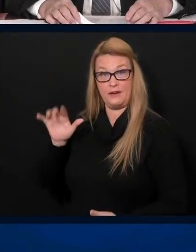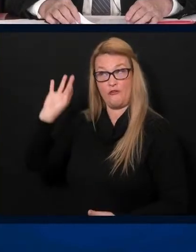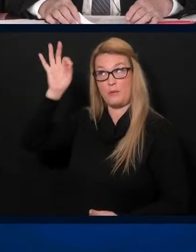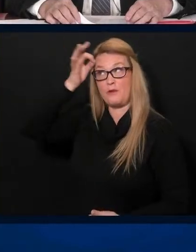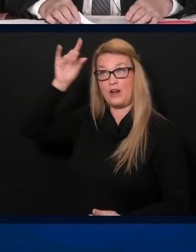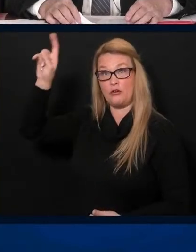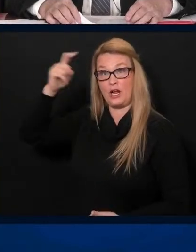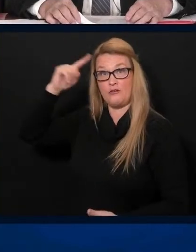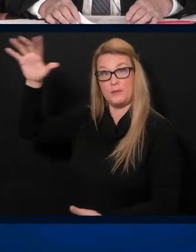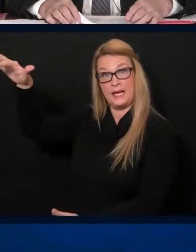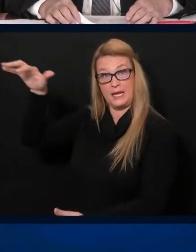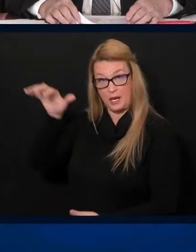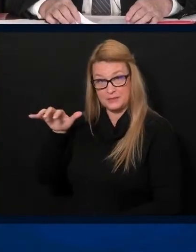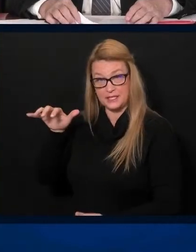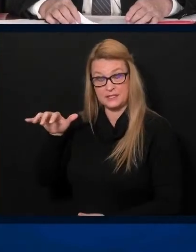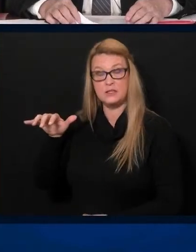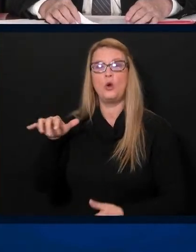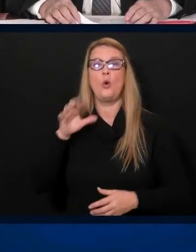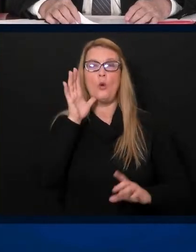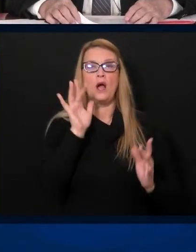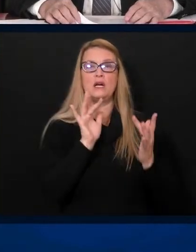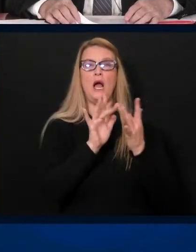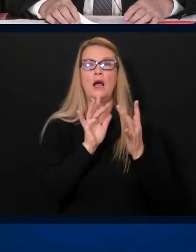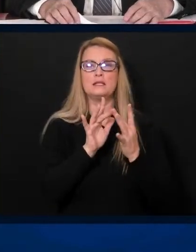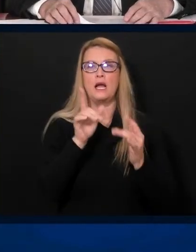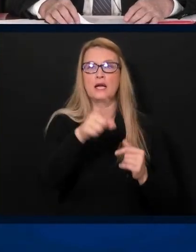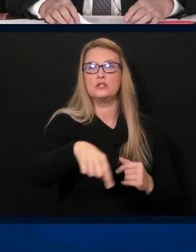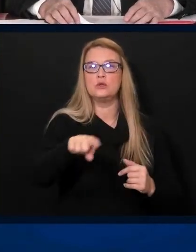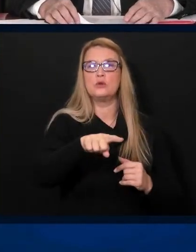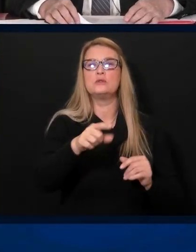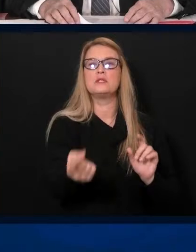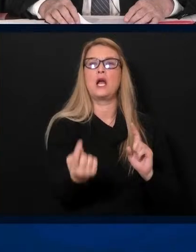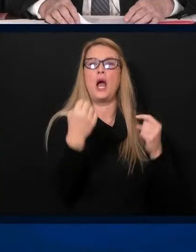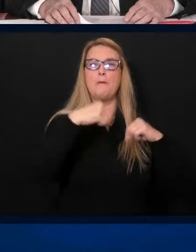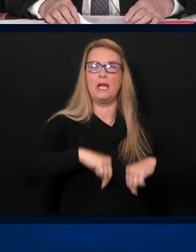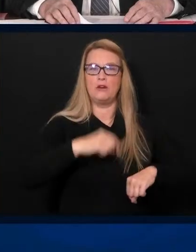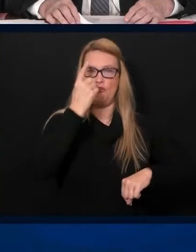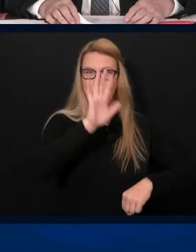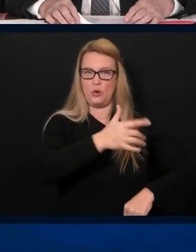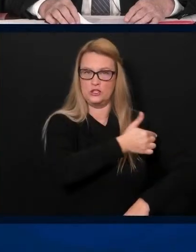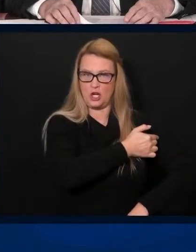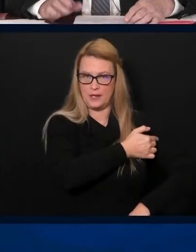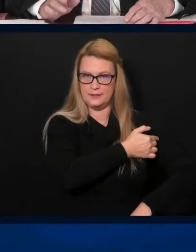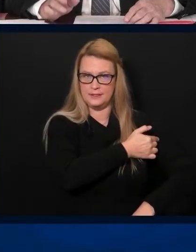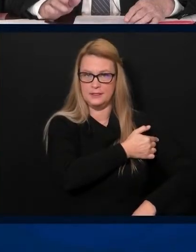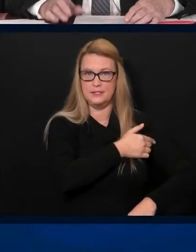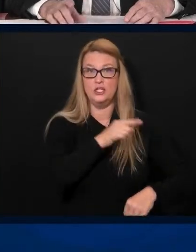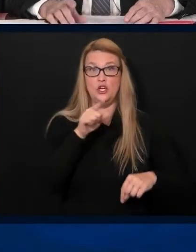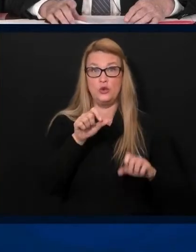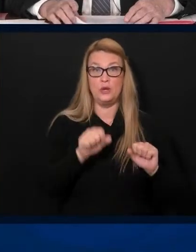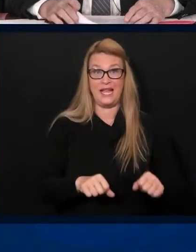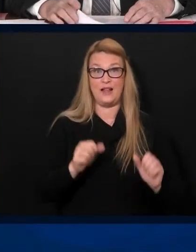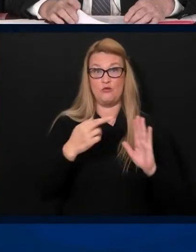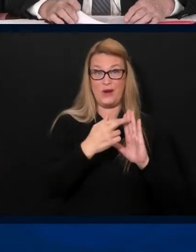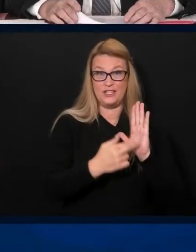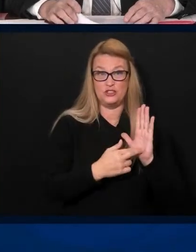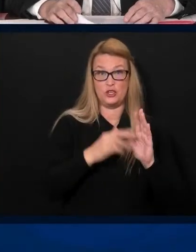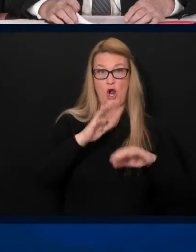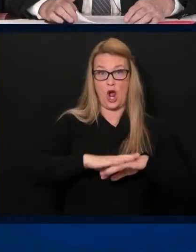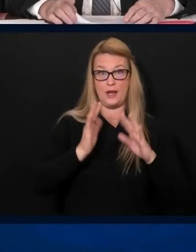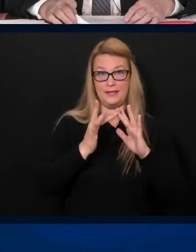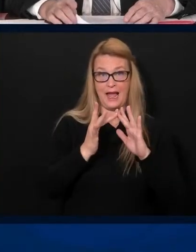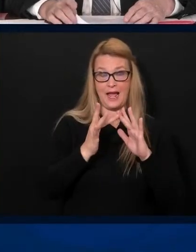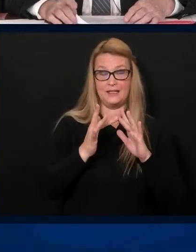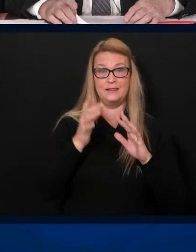will absolutely quickly and efficiently get those shots in arms. You can pre-register online, or